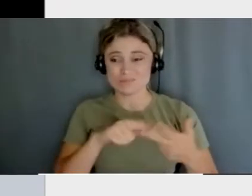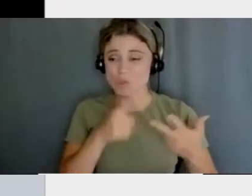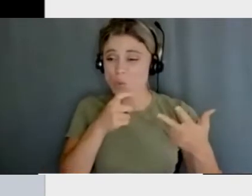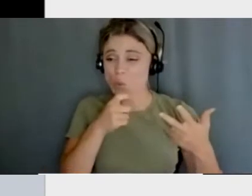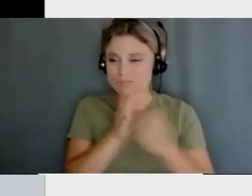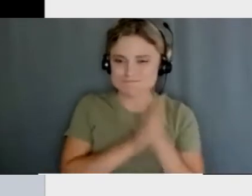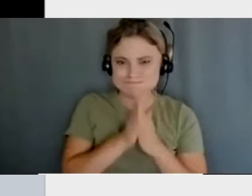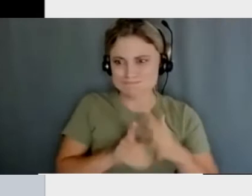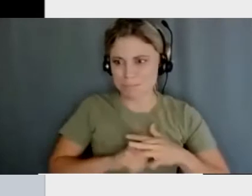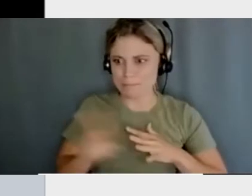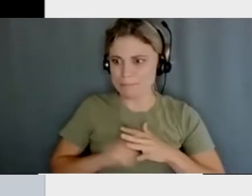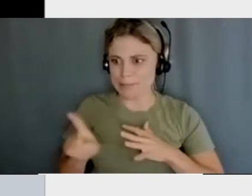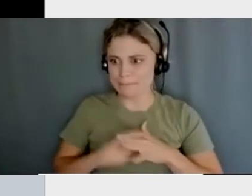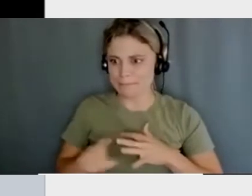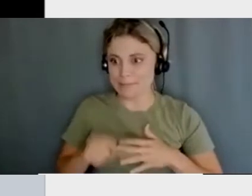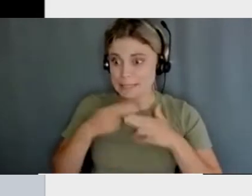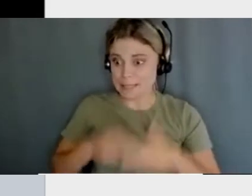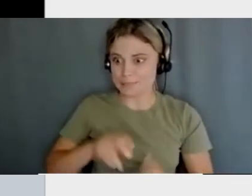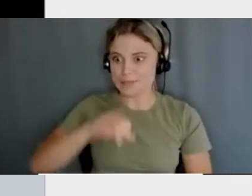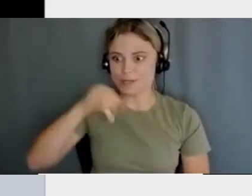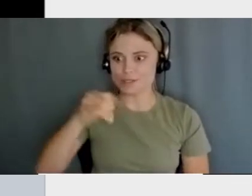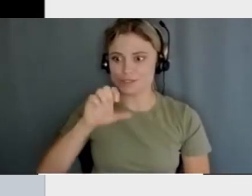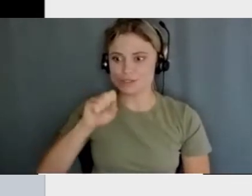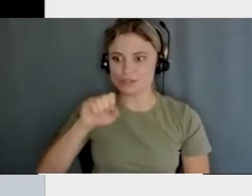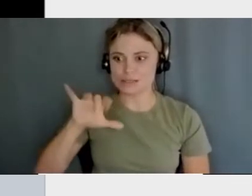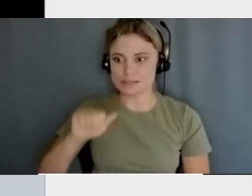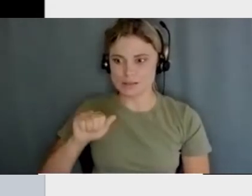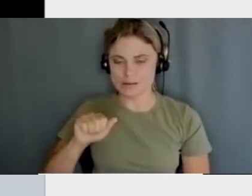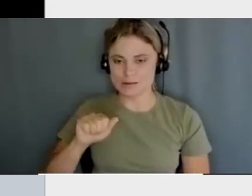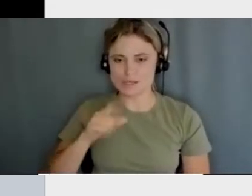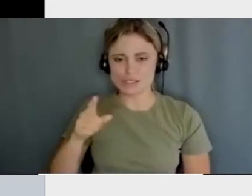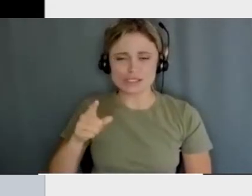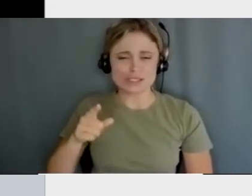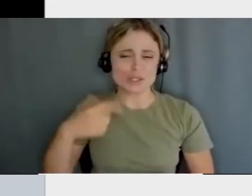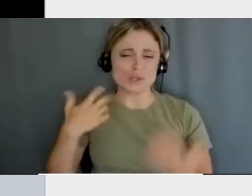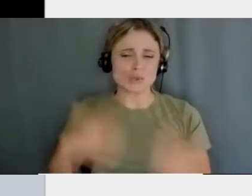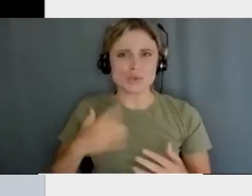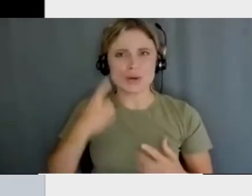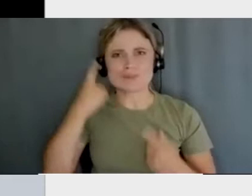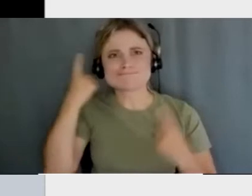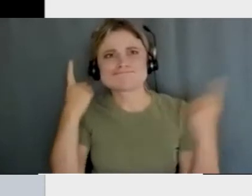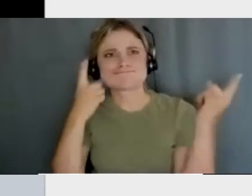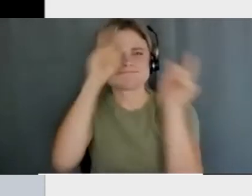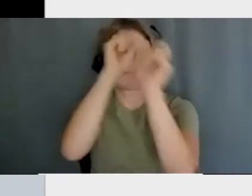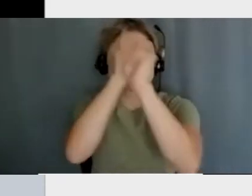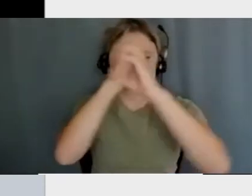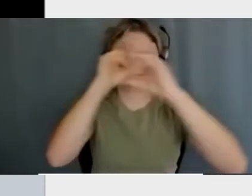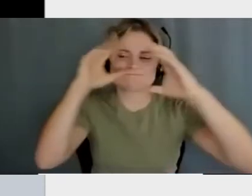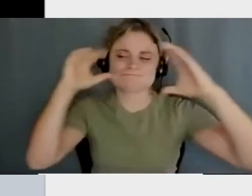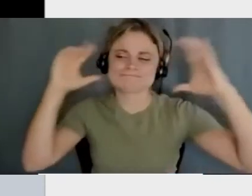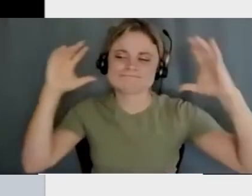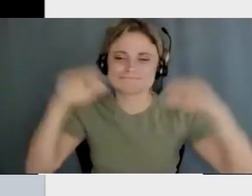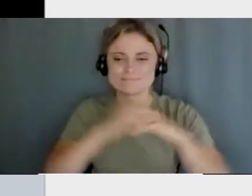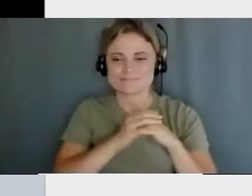That one's name was Jessica. Jessica was full of wonder. She would go on